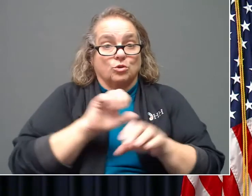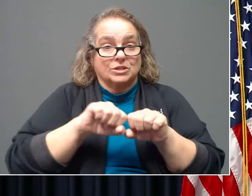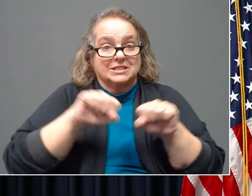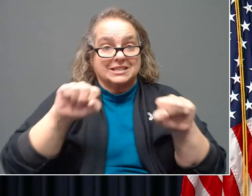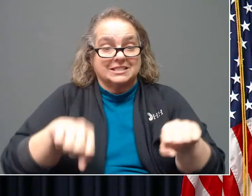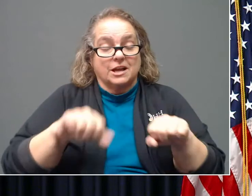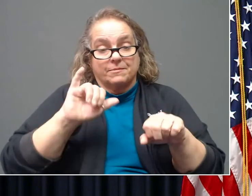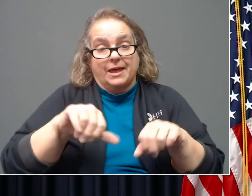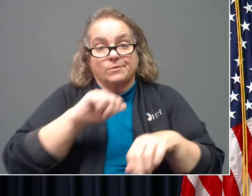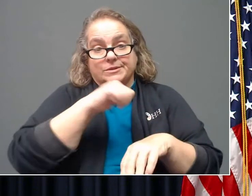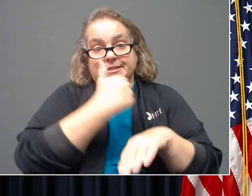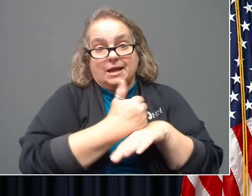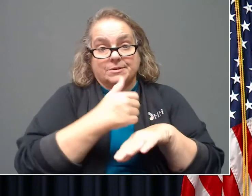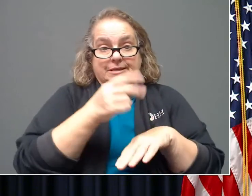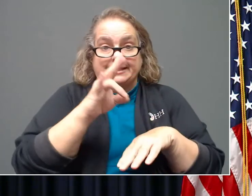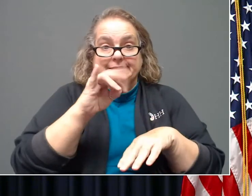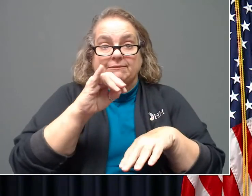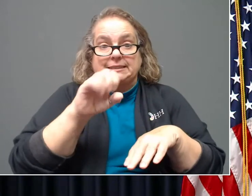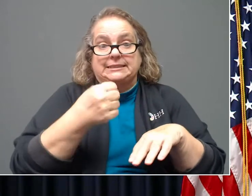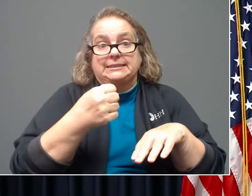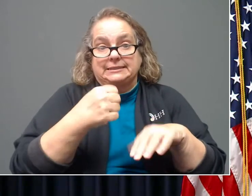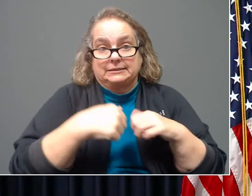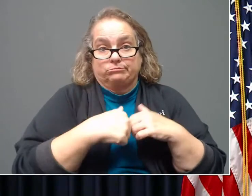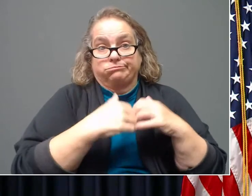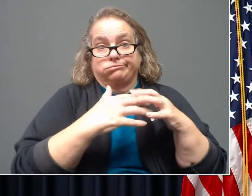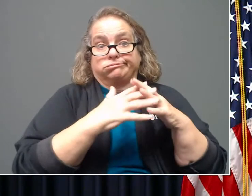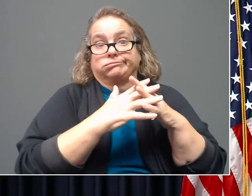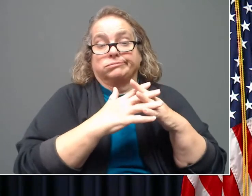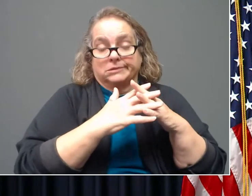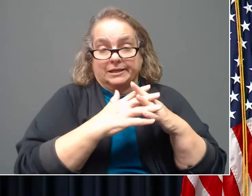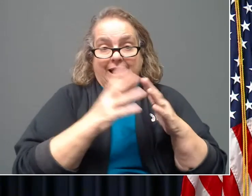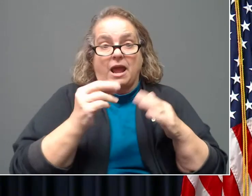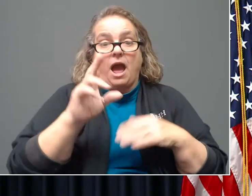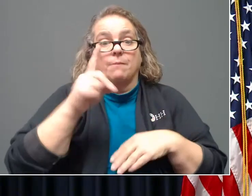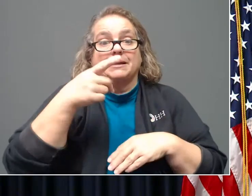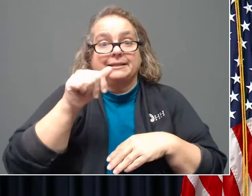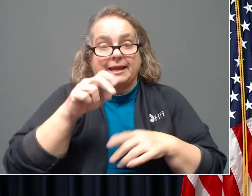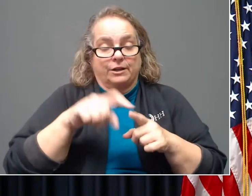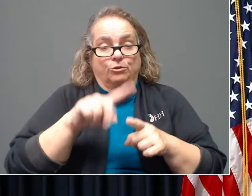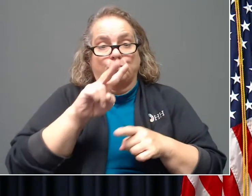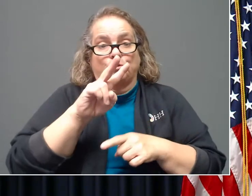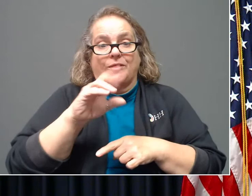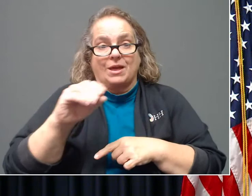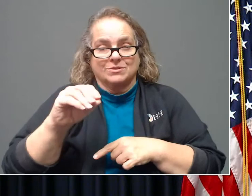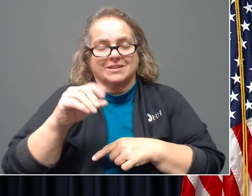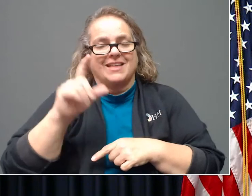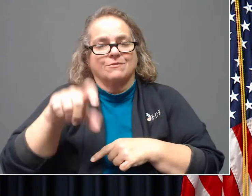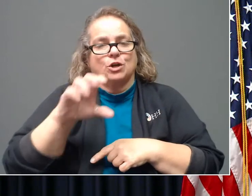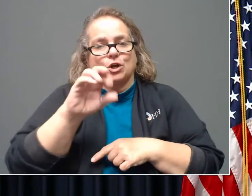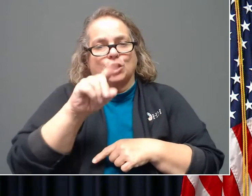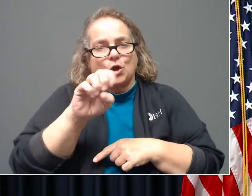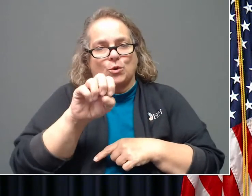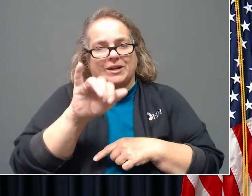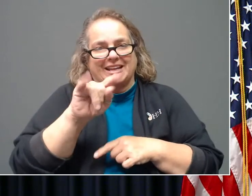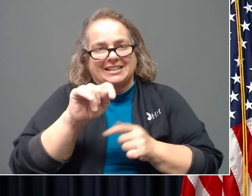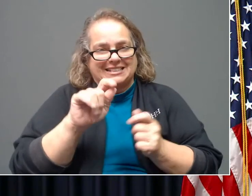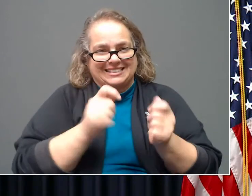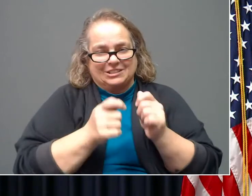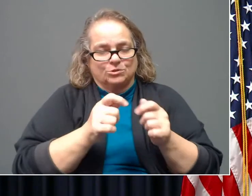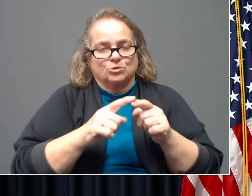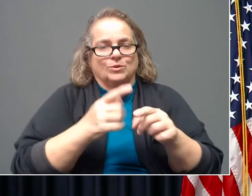and the last major update being in 2000, oftentimes they have to code it just to get the